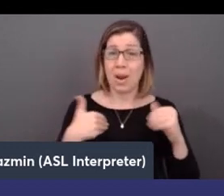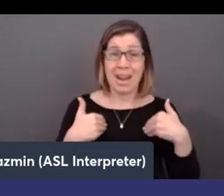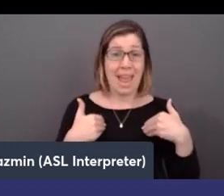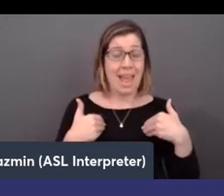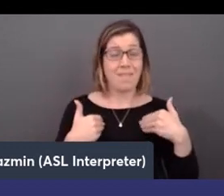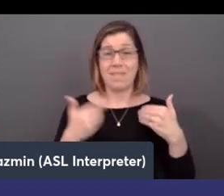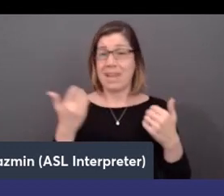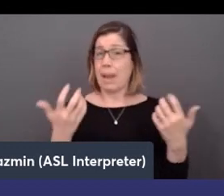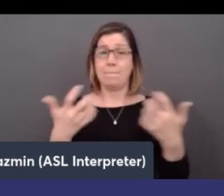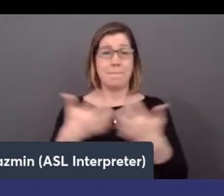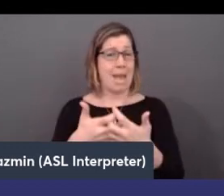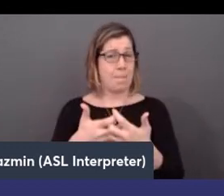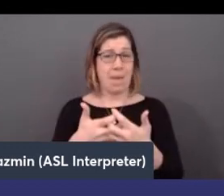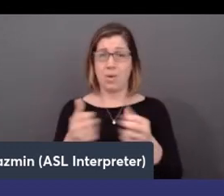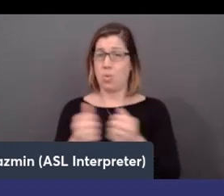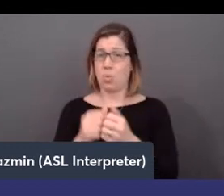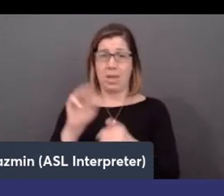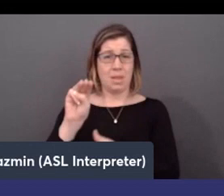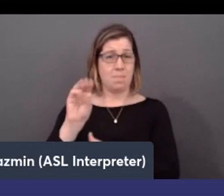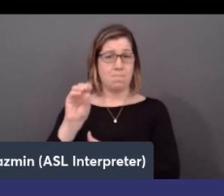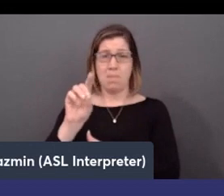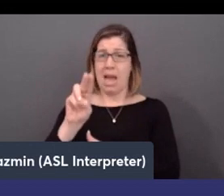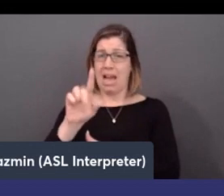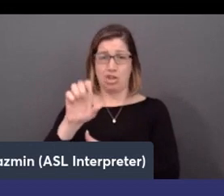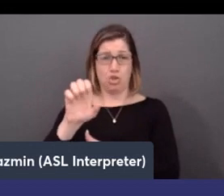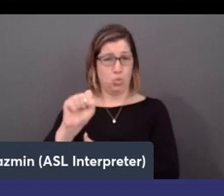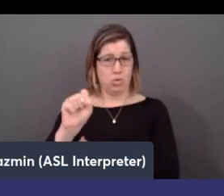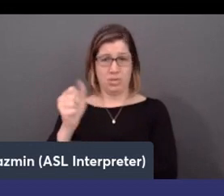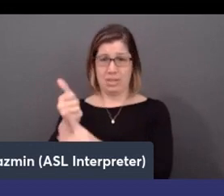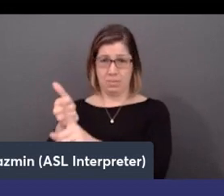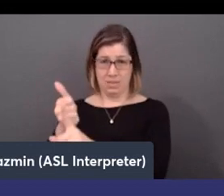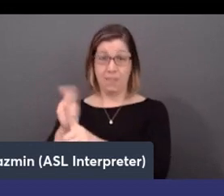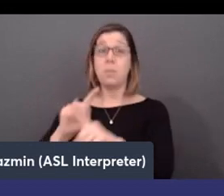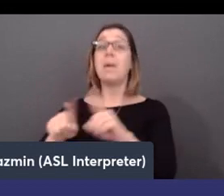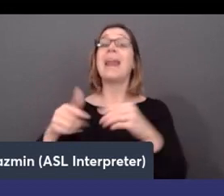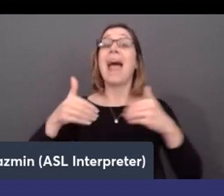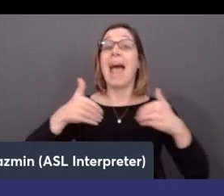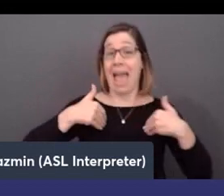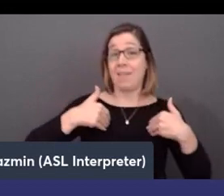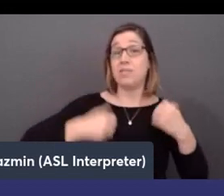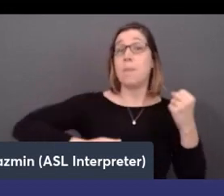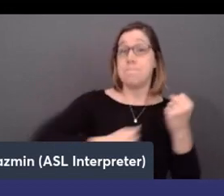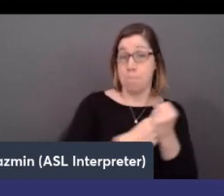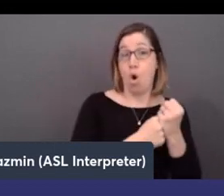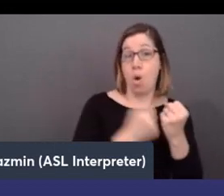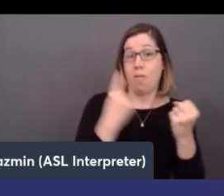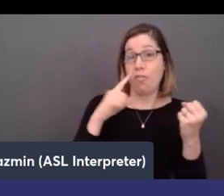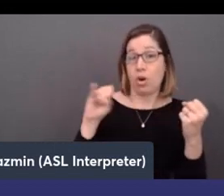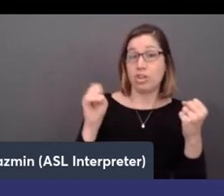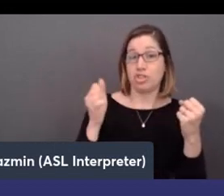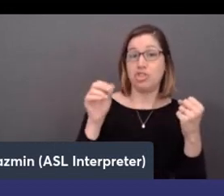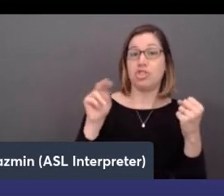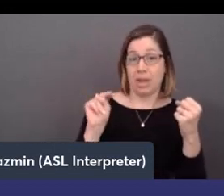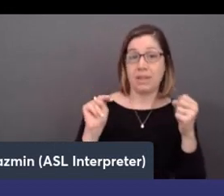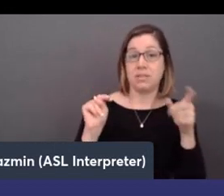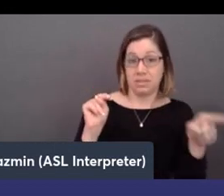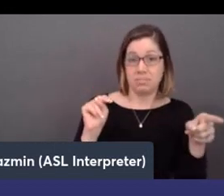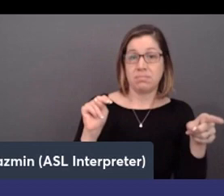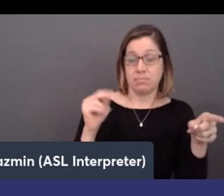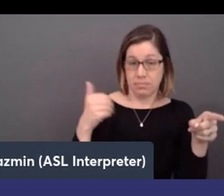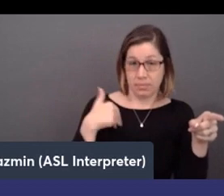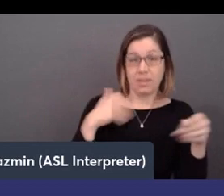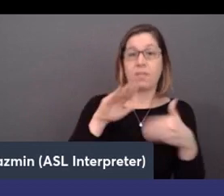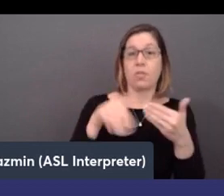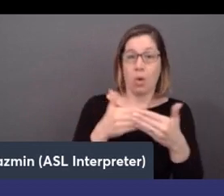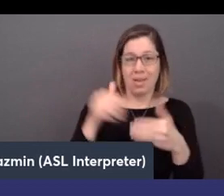compatibility with the modules themselves, but we do have support for JSON, right? So we have all the uh, 10